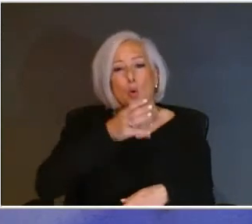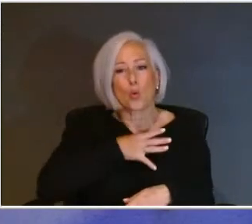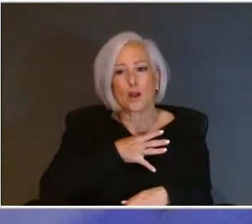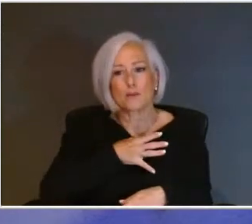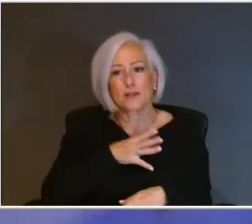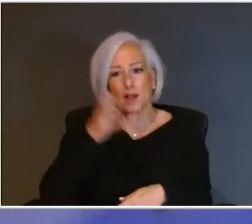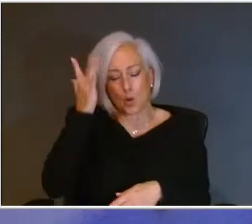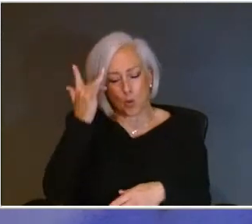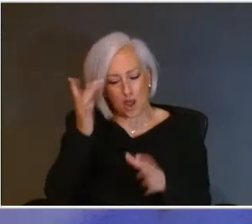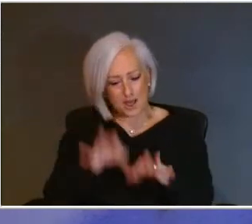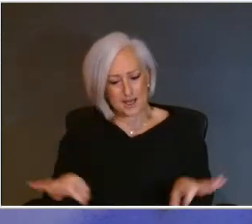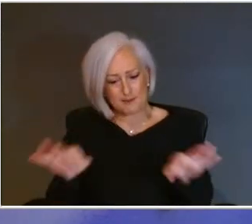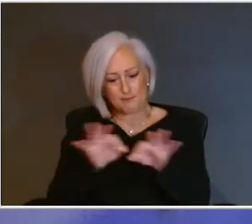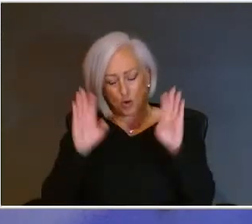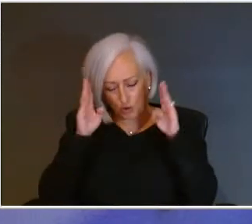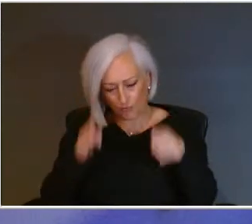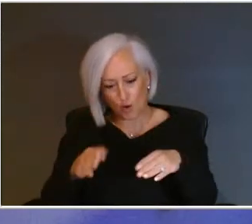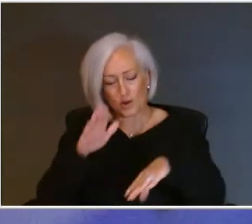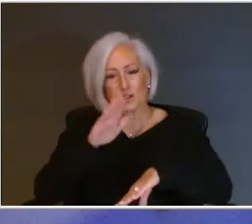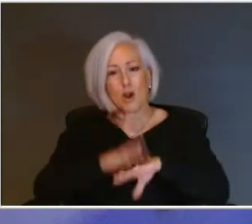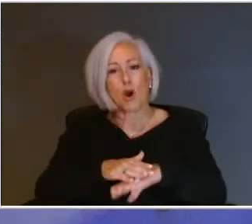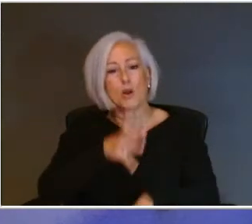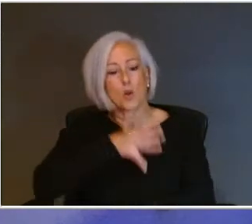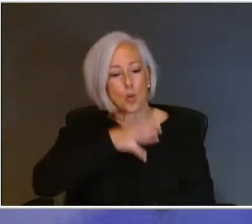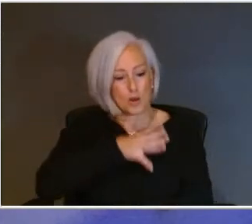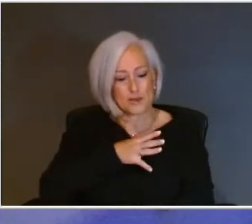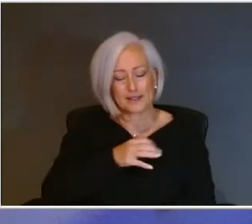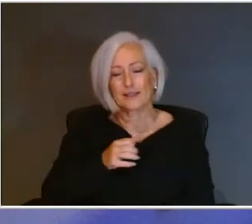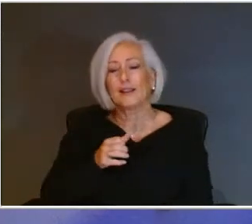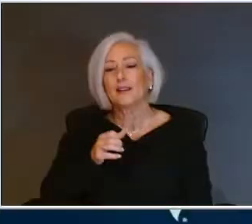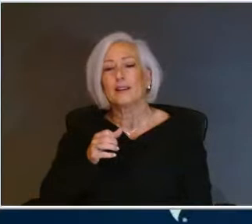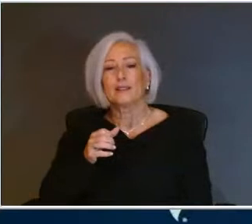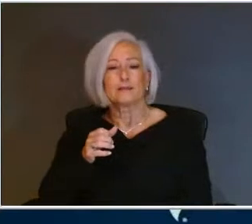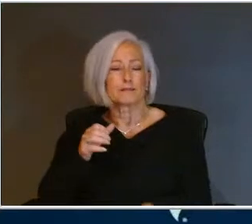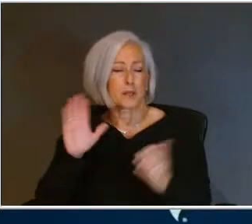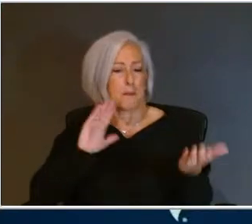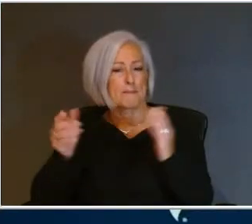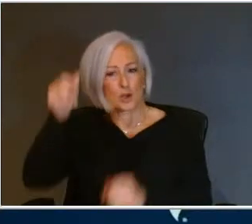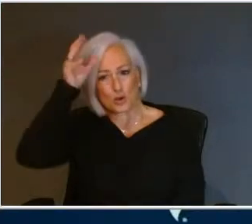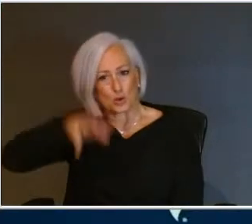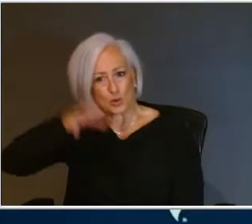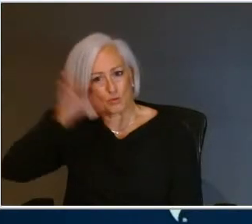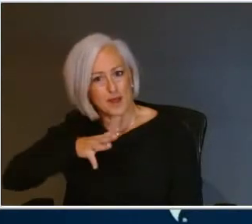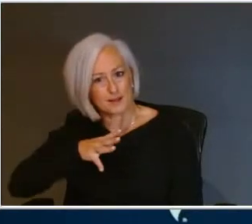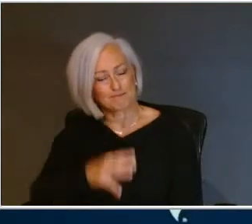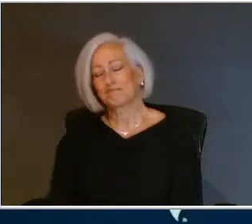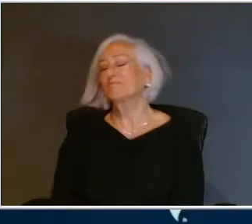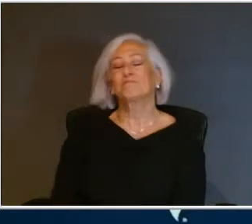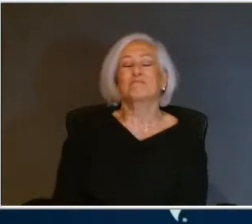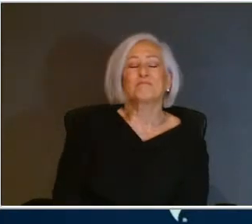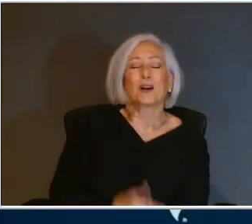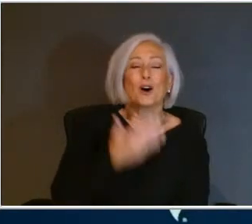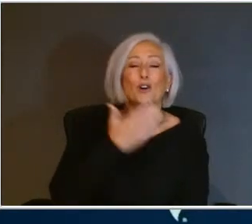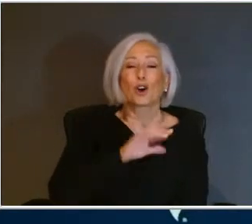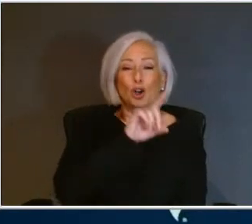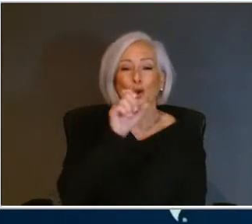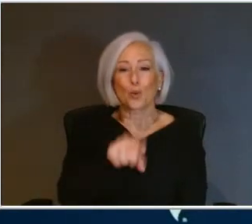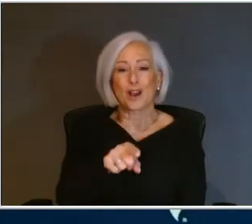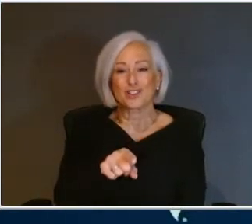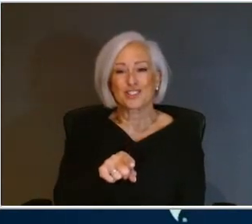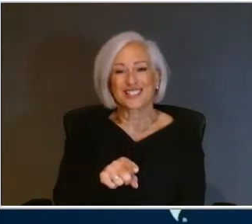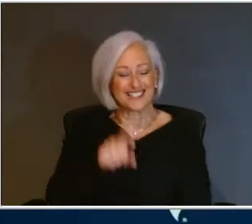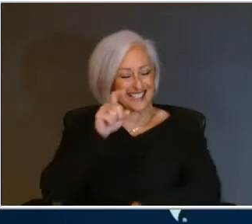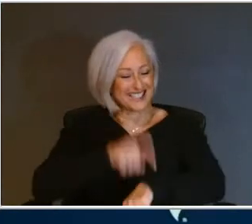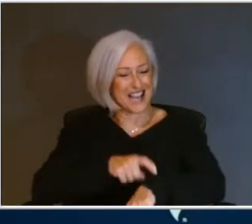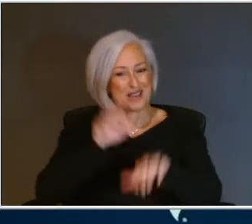female athlete away from a male athlete? I think that's a great question. I also think the timing of the question is great, given